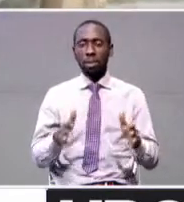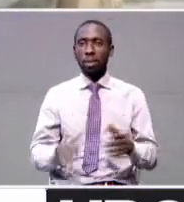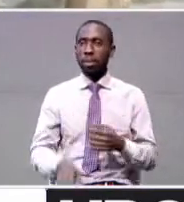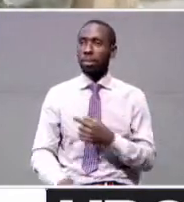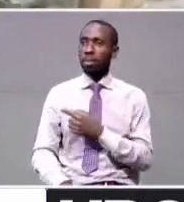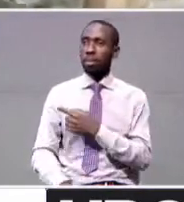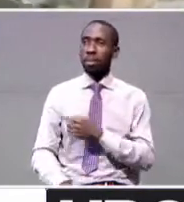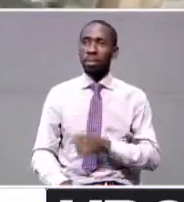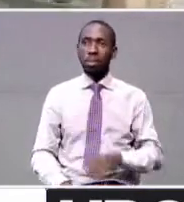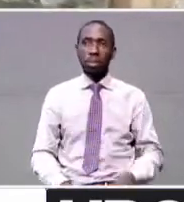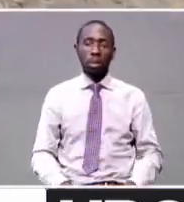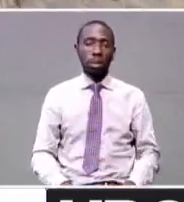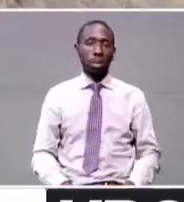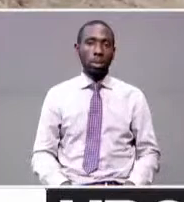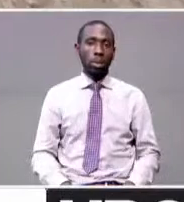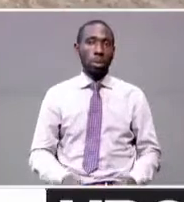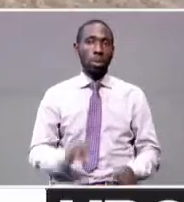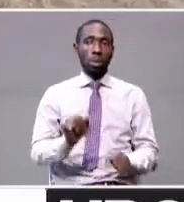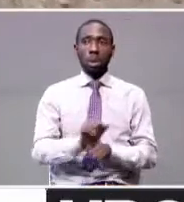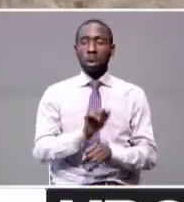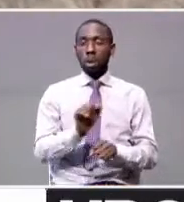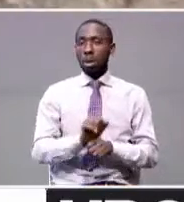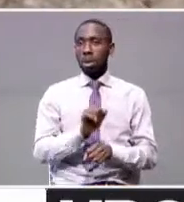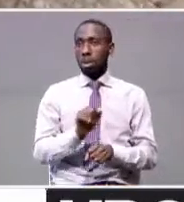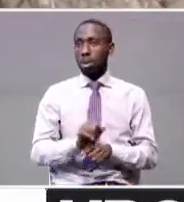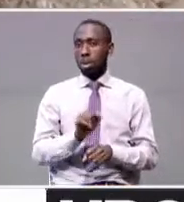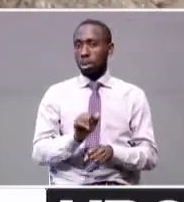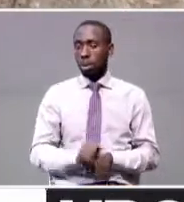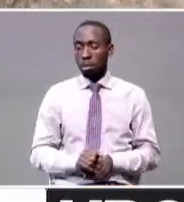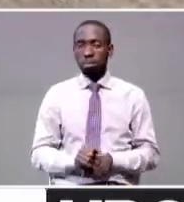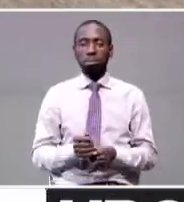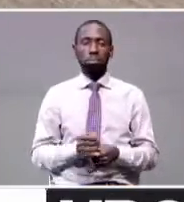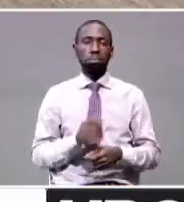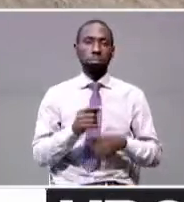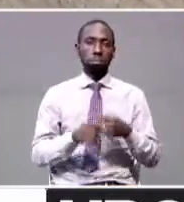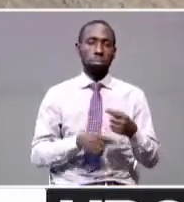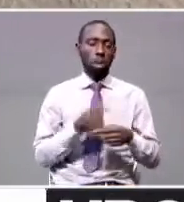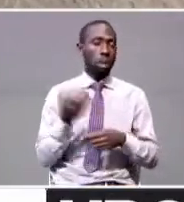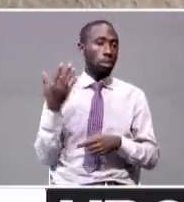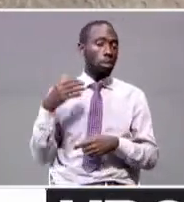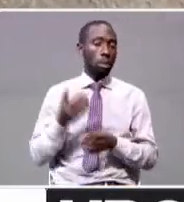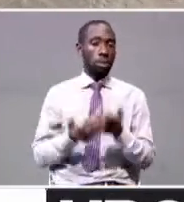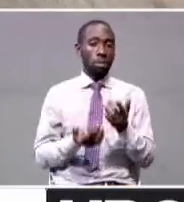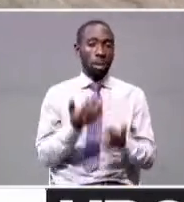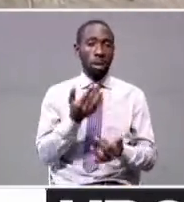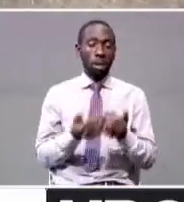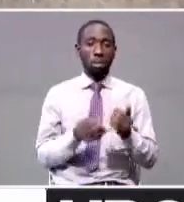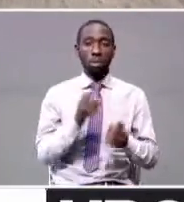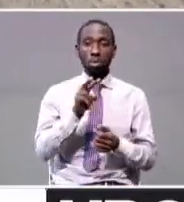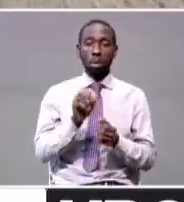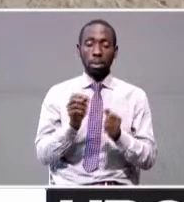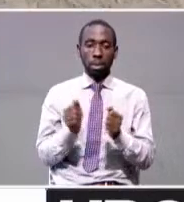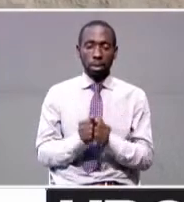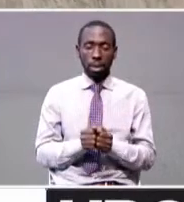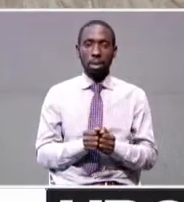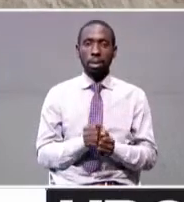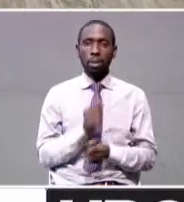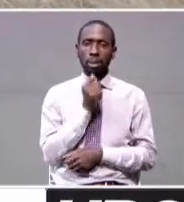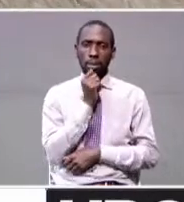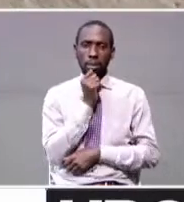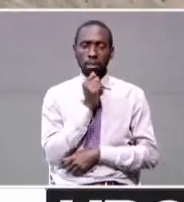Mulimo gw'okuzzaawo amasiro ge Kasubi agaakwata omuliro nga 16 ogwokusatu 2010 oyinza okugamba nti we gutuuse guwa